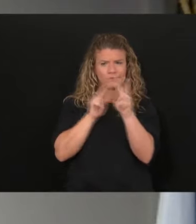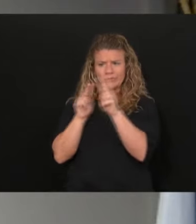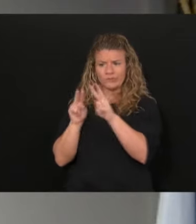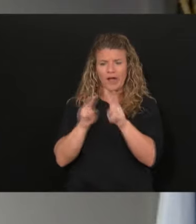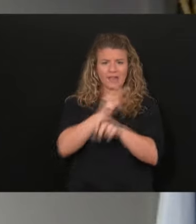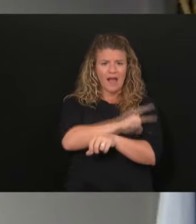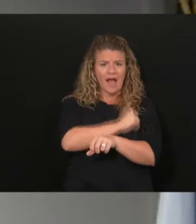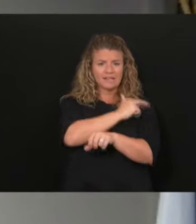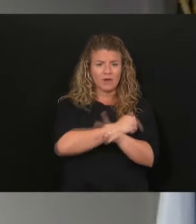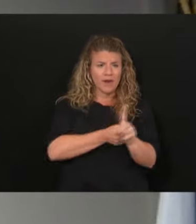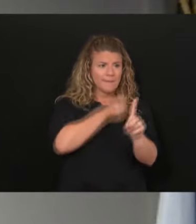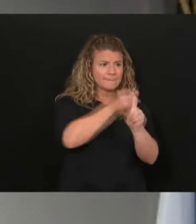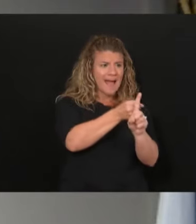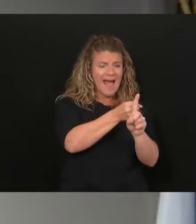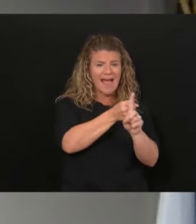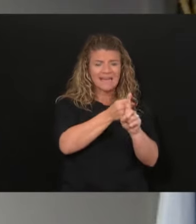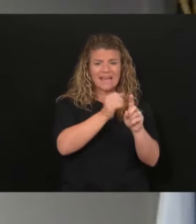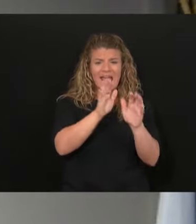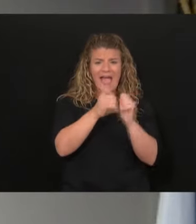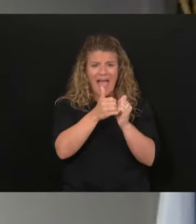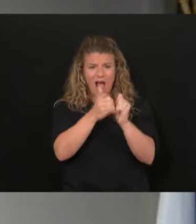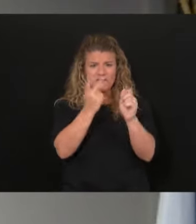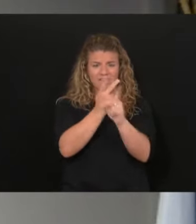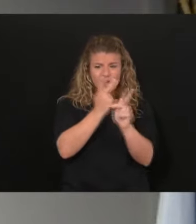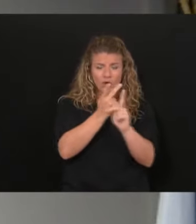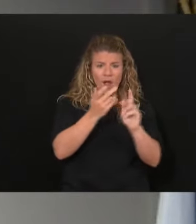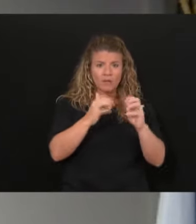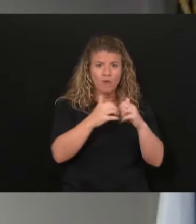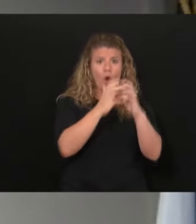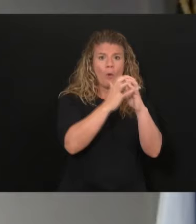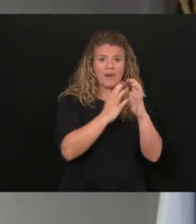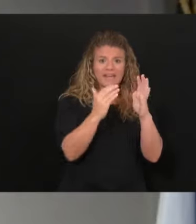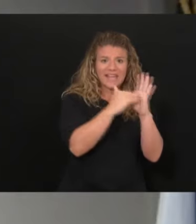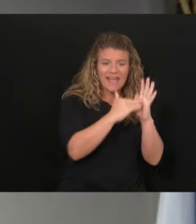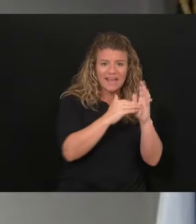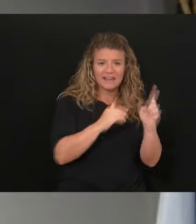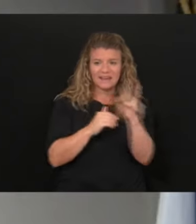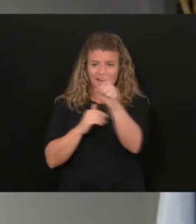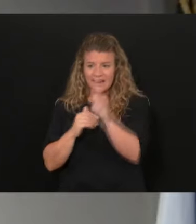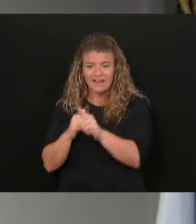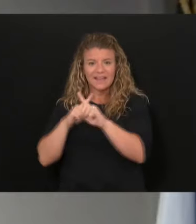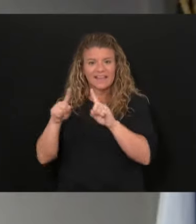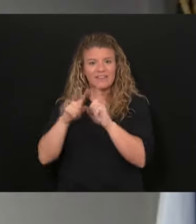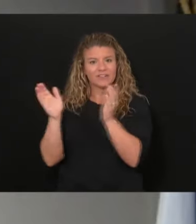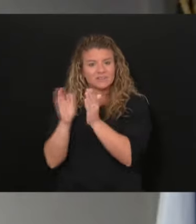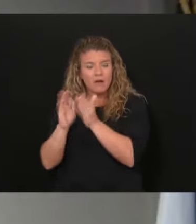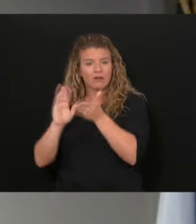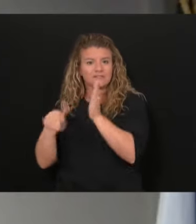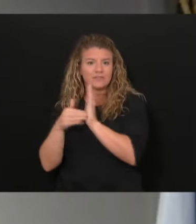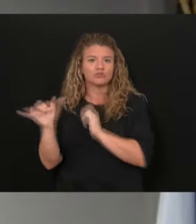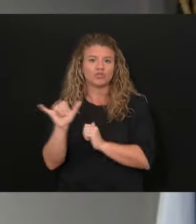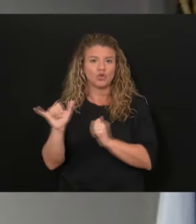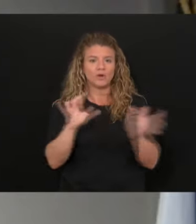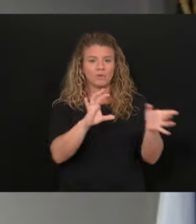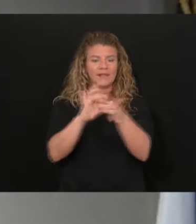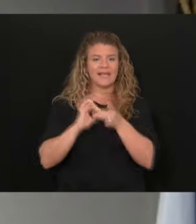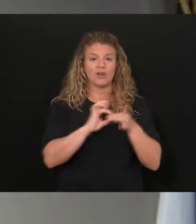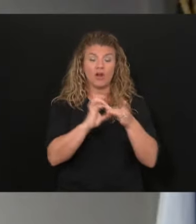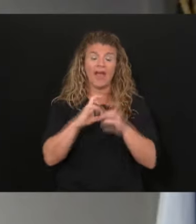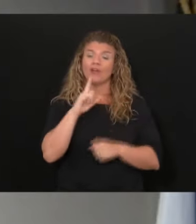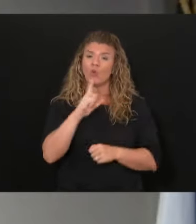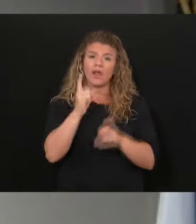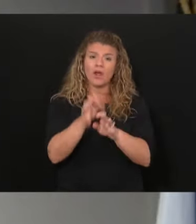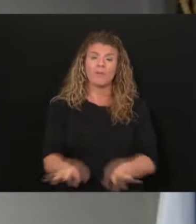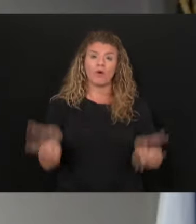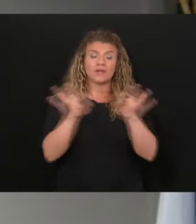is happening again and reactivating, where our censuses are coming up there, but in those outpatient settings in communities. It really is critical that